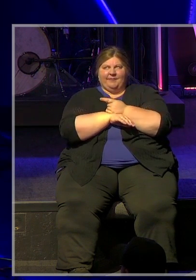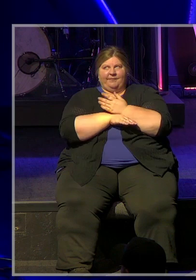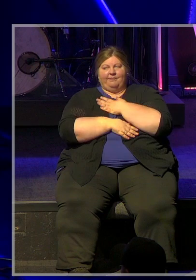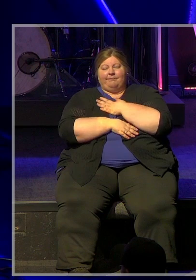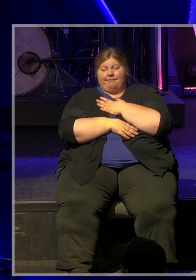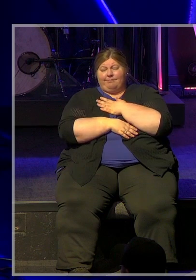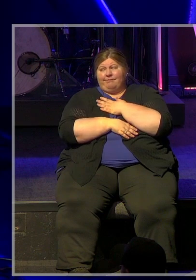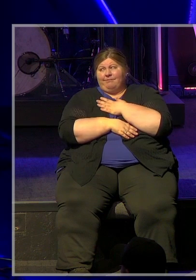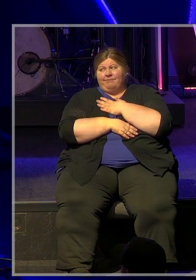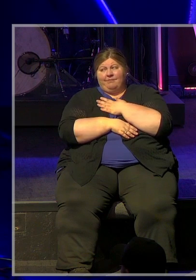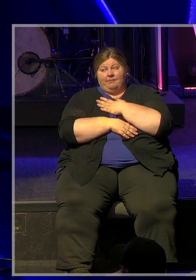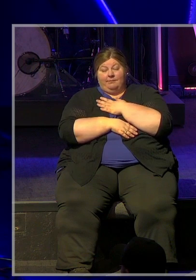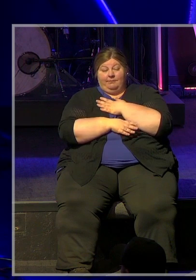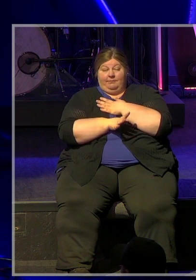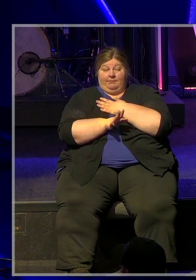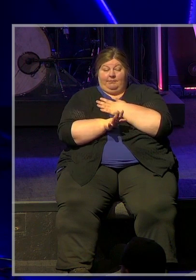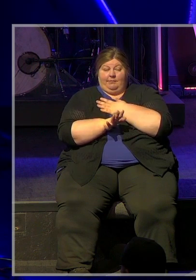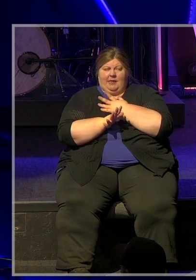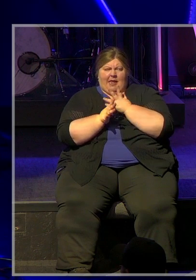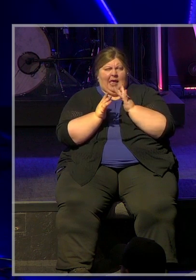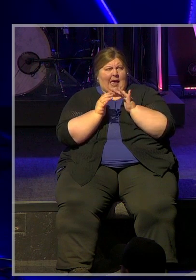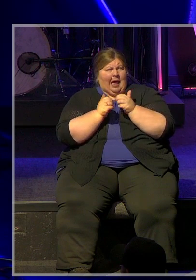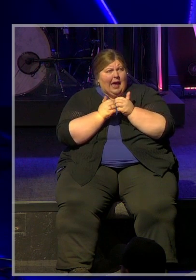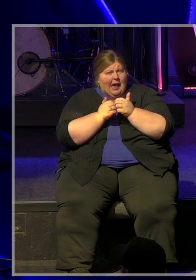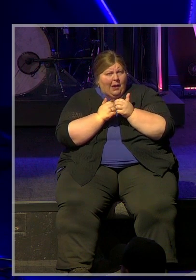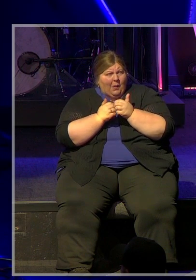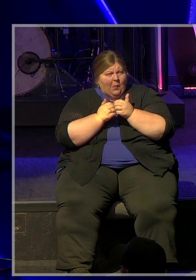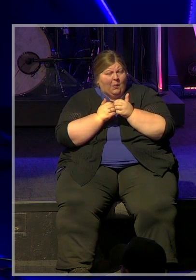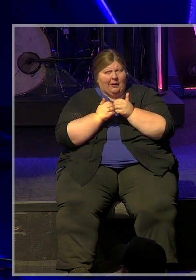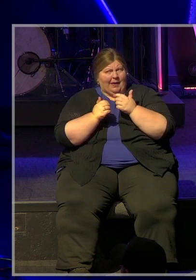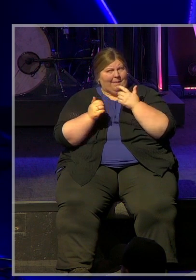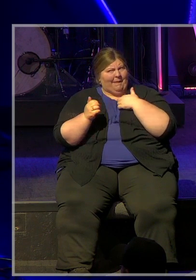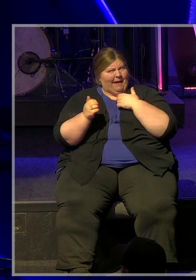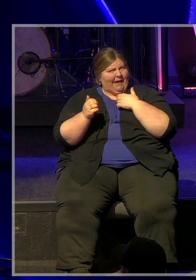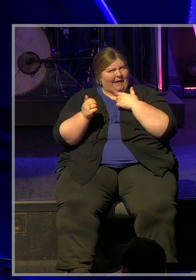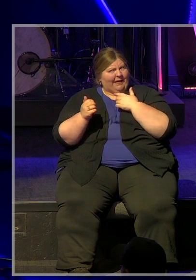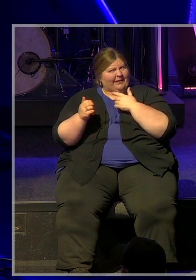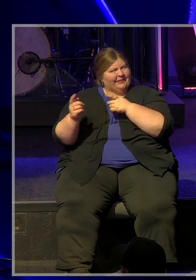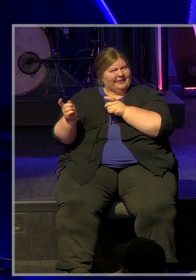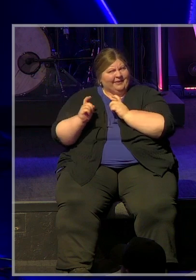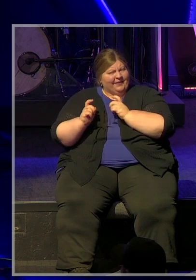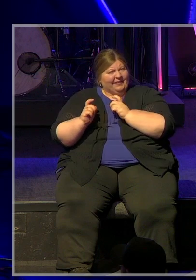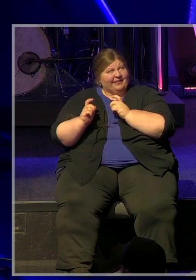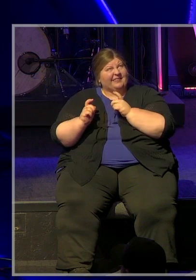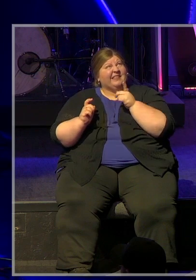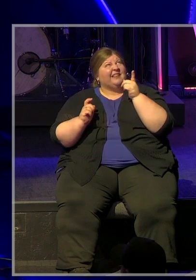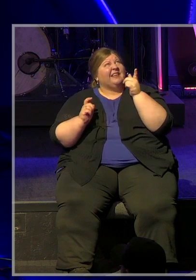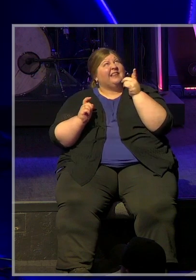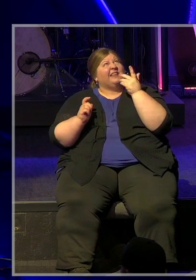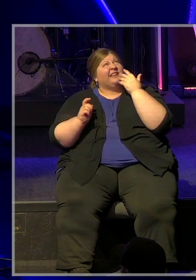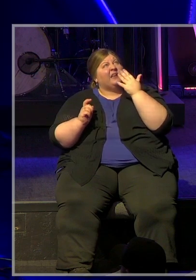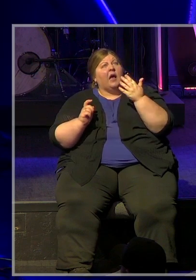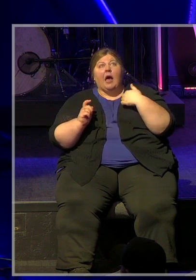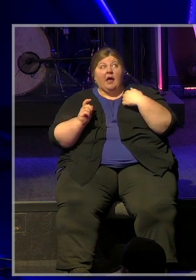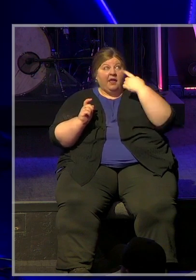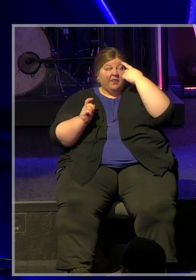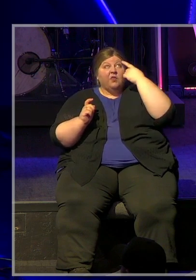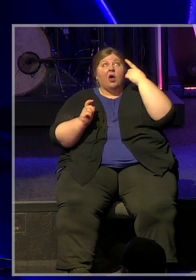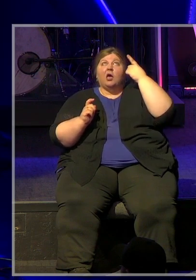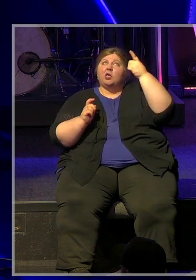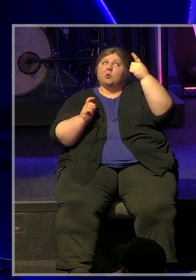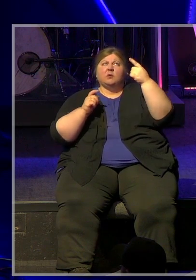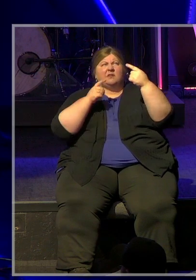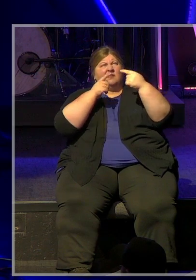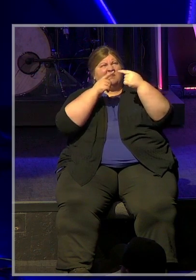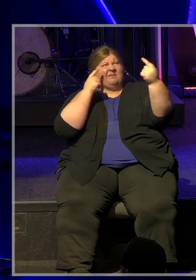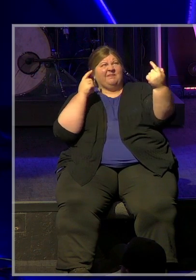like, how am I getting this deal? Like, God, you are so good. I thought you were so opposed to me